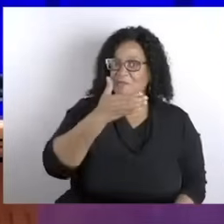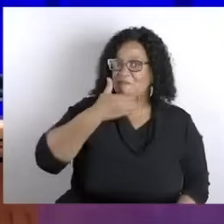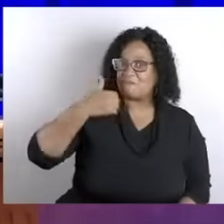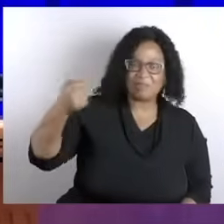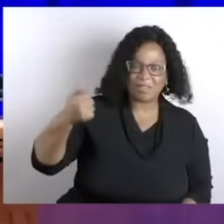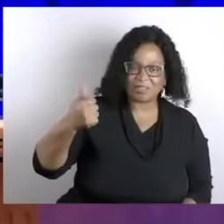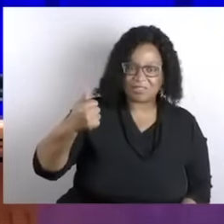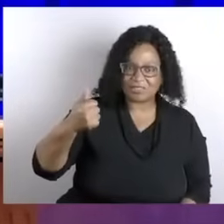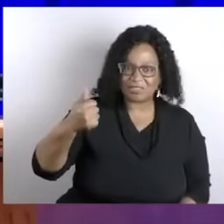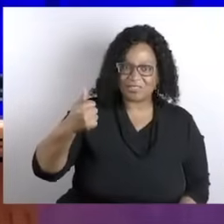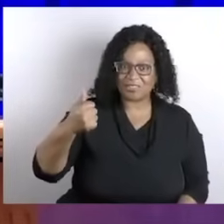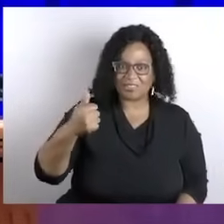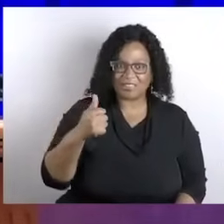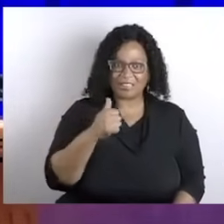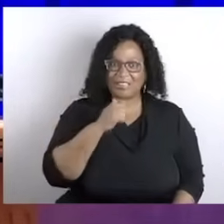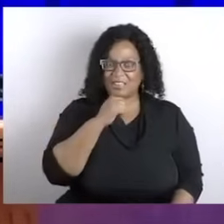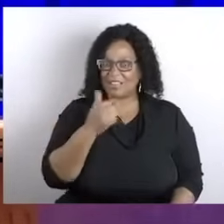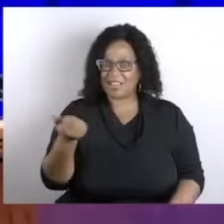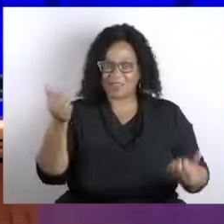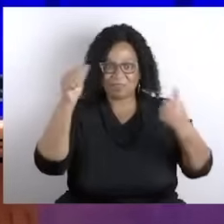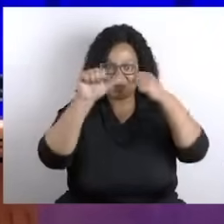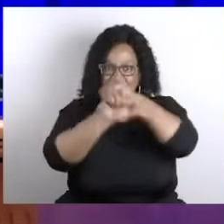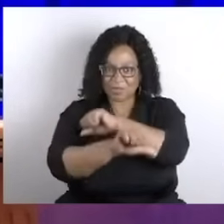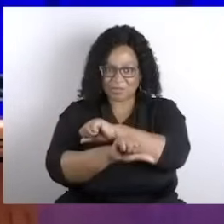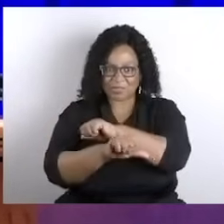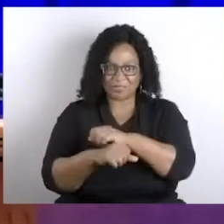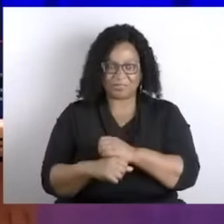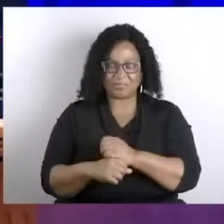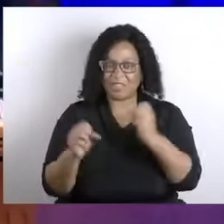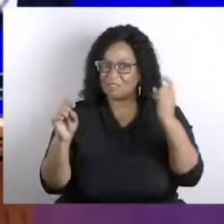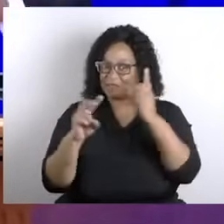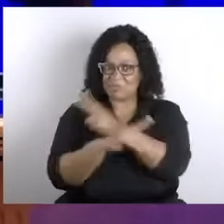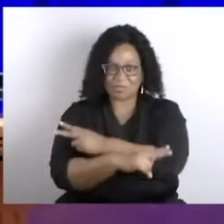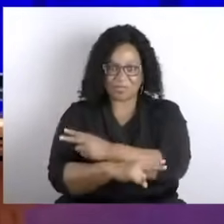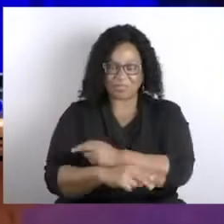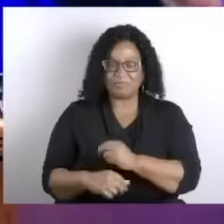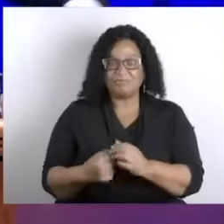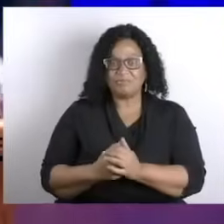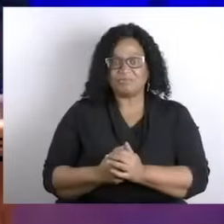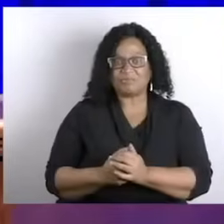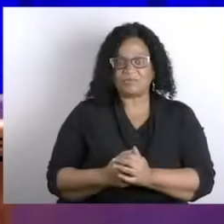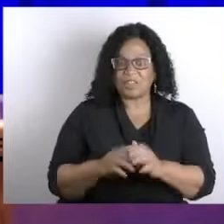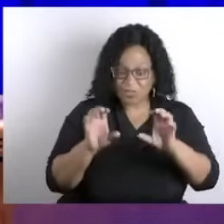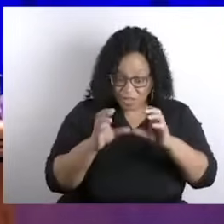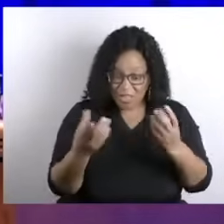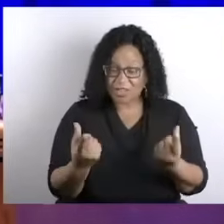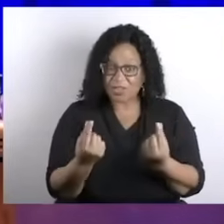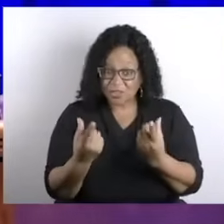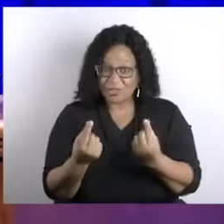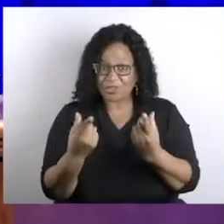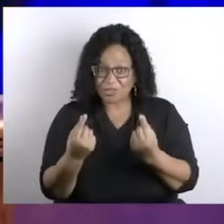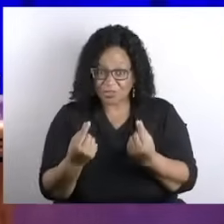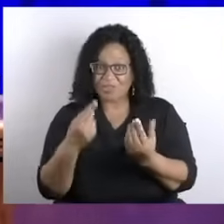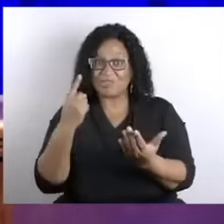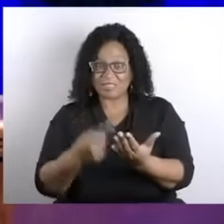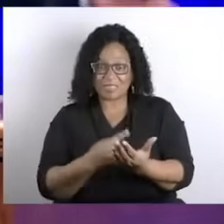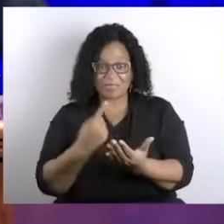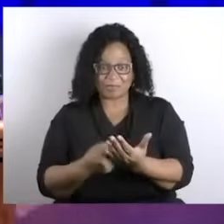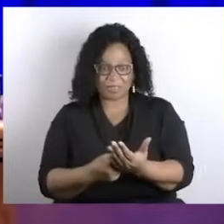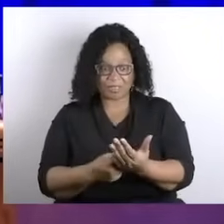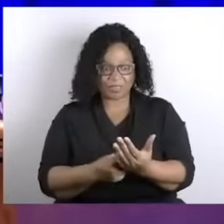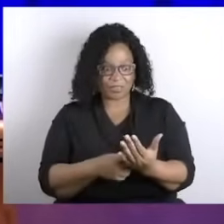I want you to make yourself progress, not regress. You can do something about your situation. Read a